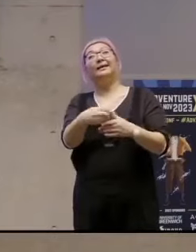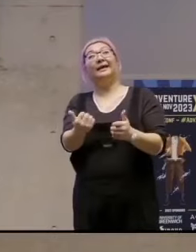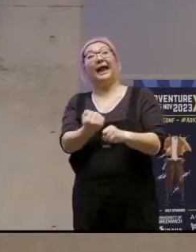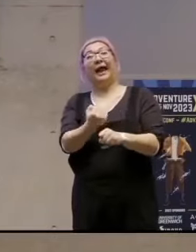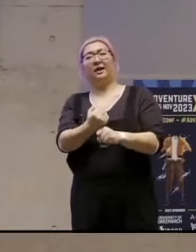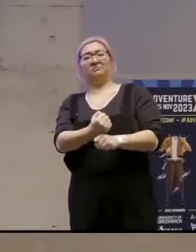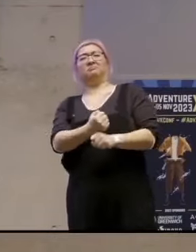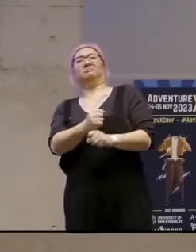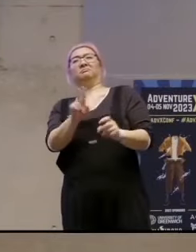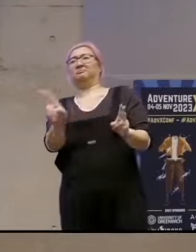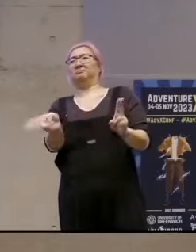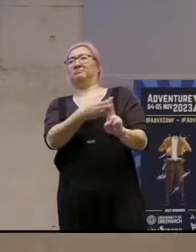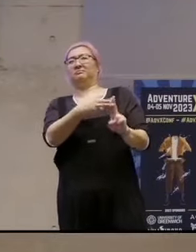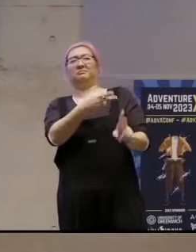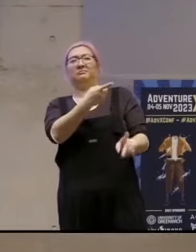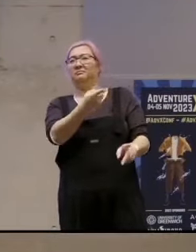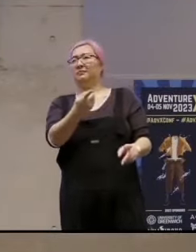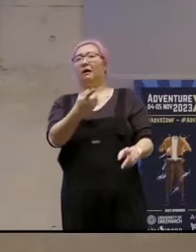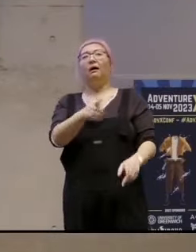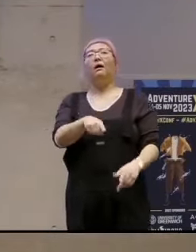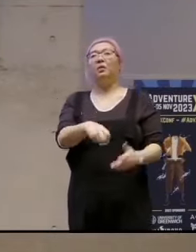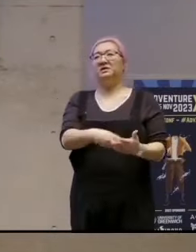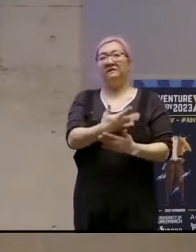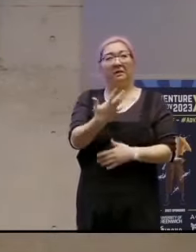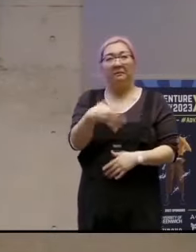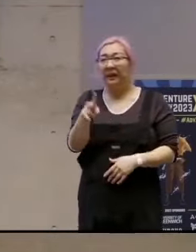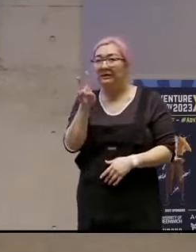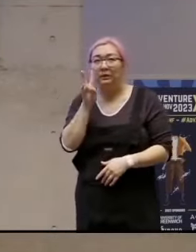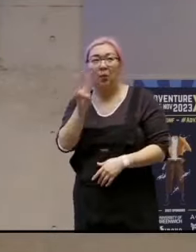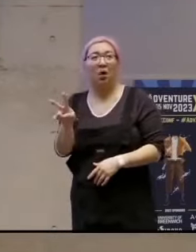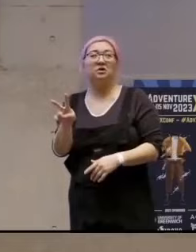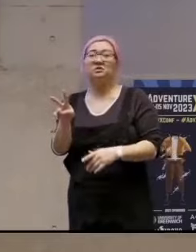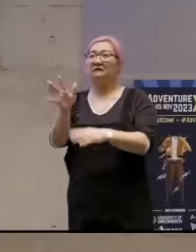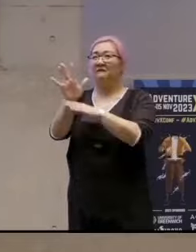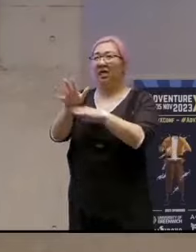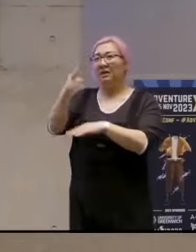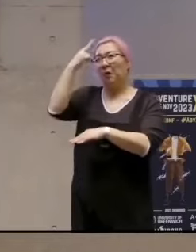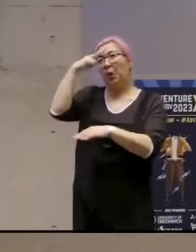and some hip hop videos and then like thought they knew what Black culture was.